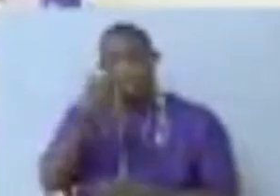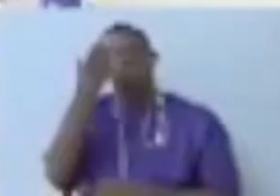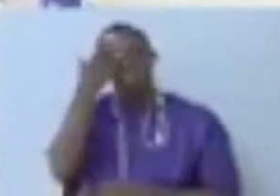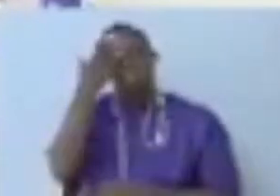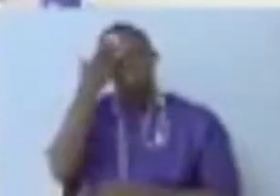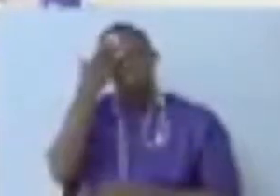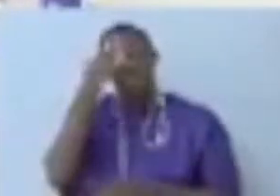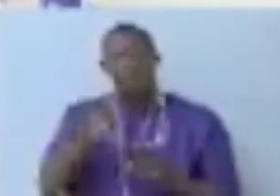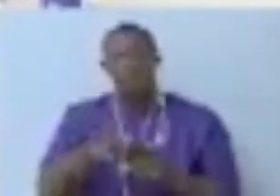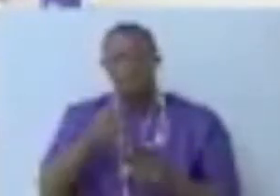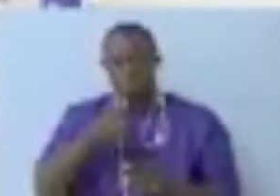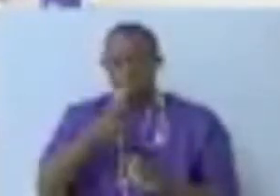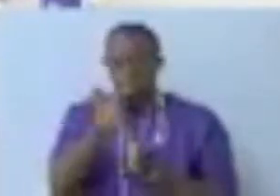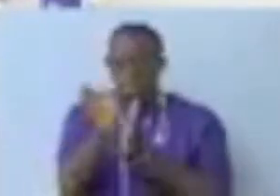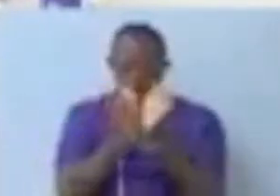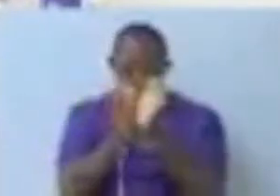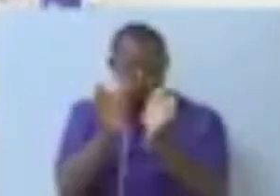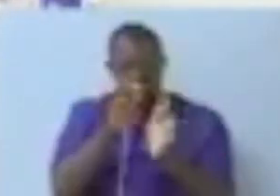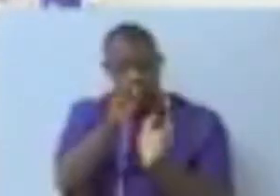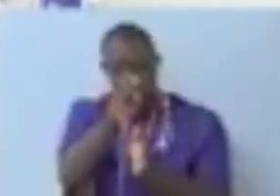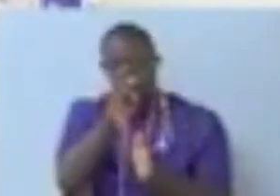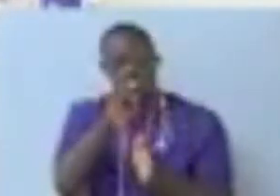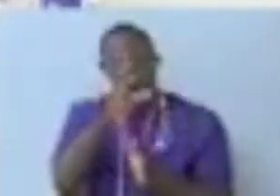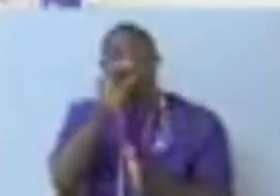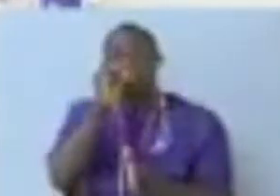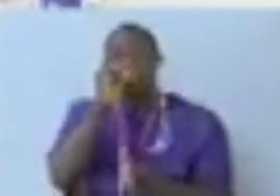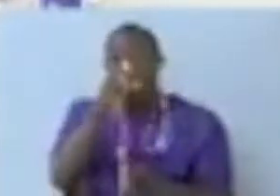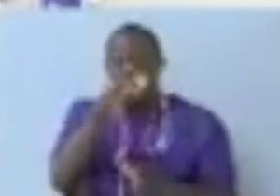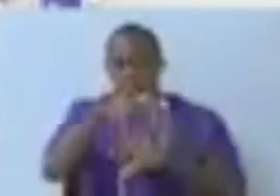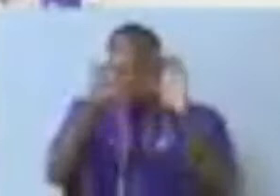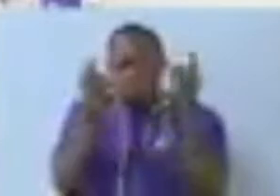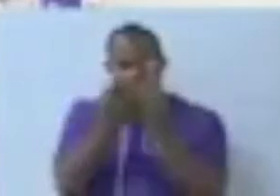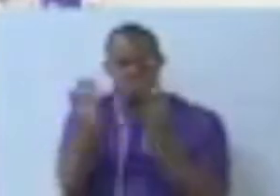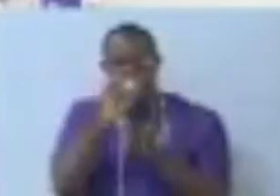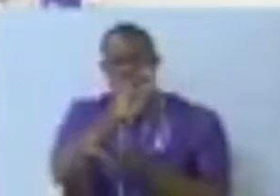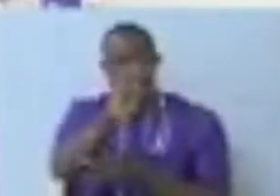will not encourage you to say what you do not know. After